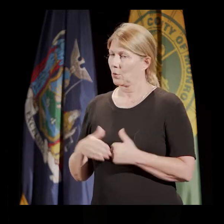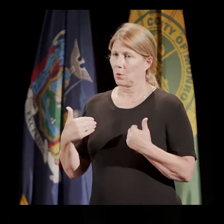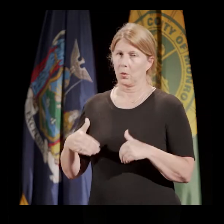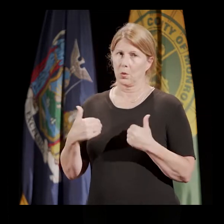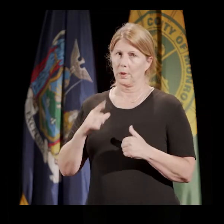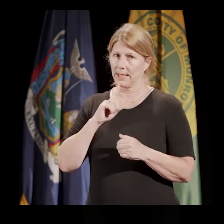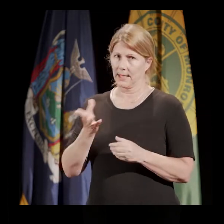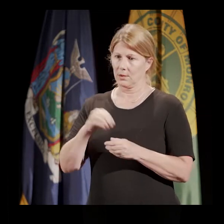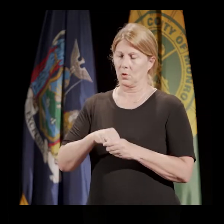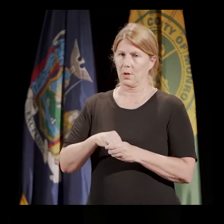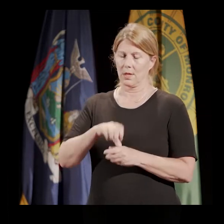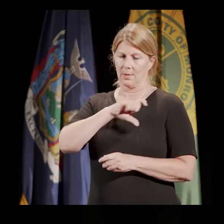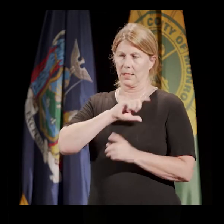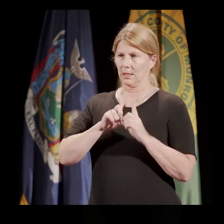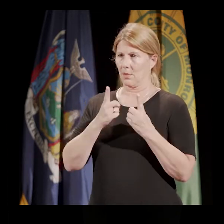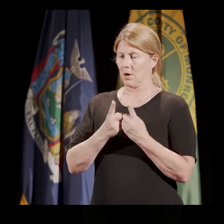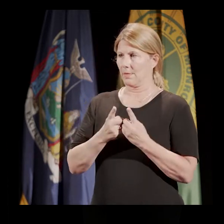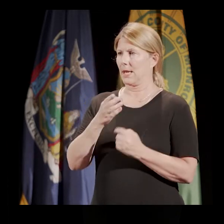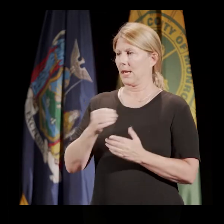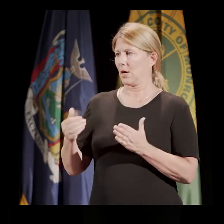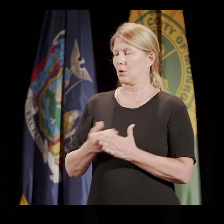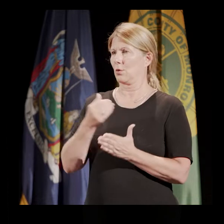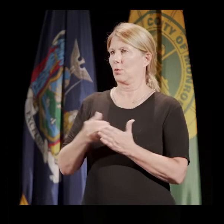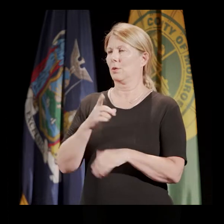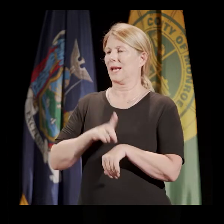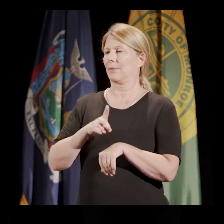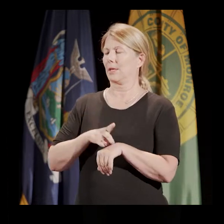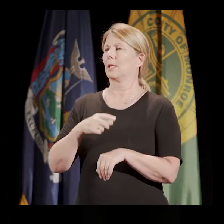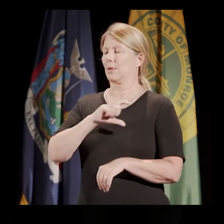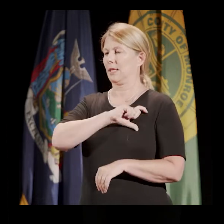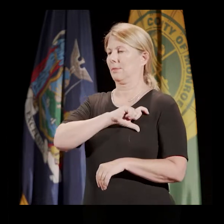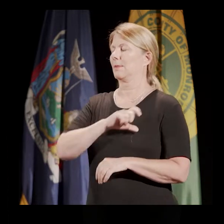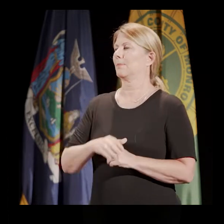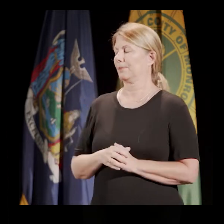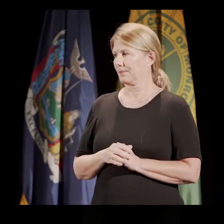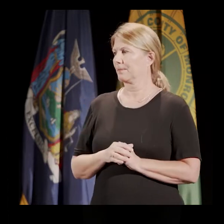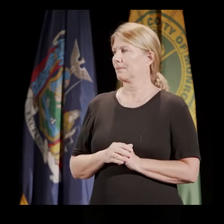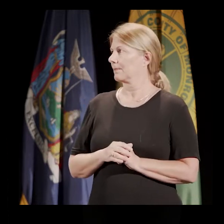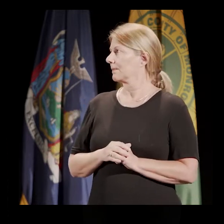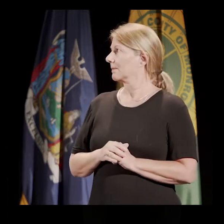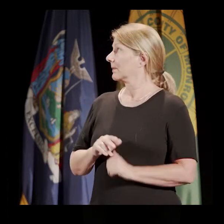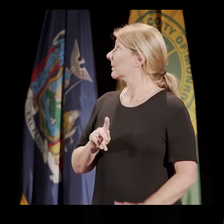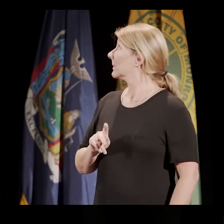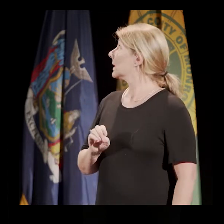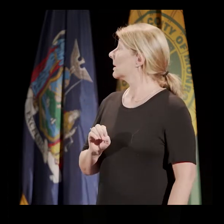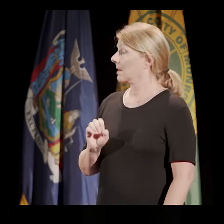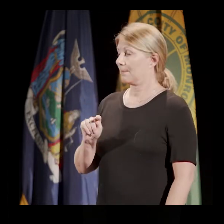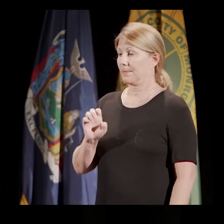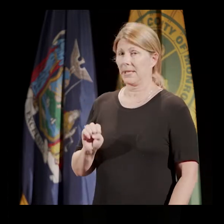the Rochester Police Department as our new Deputy Chief of Community Engagement. Keith comes from us from the